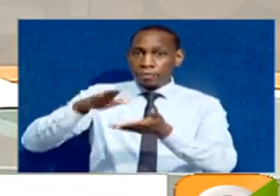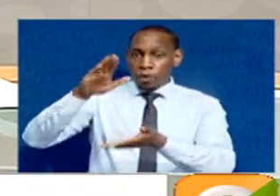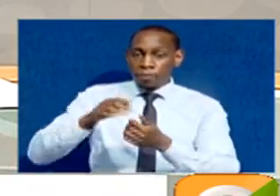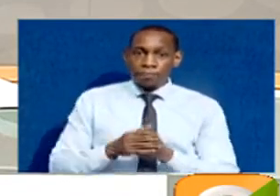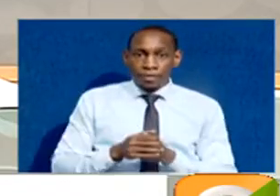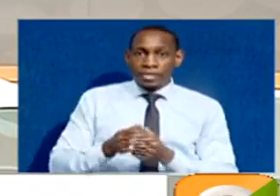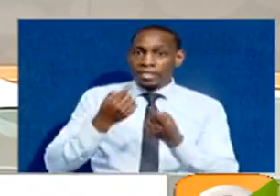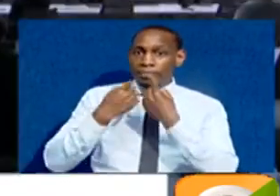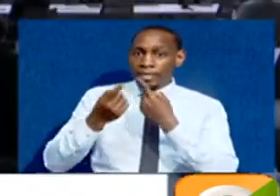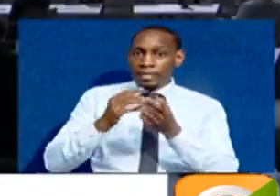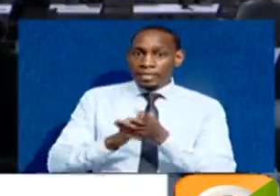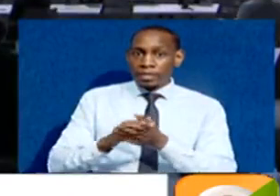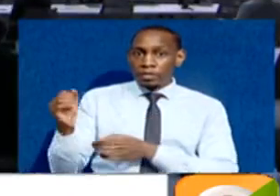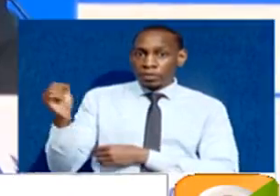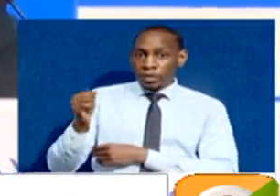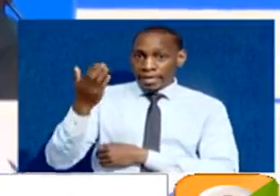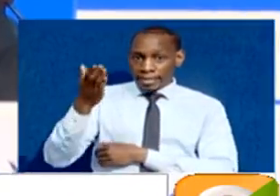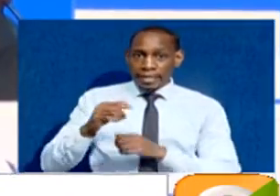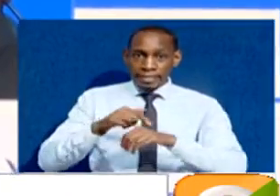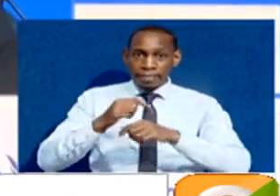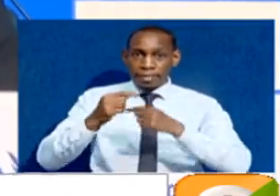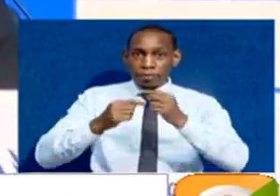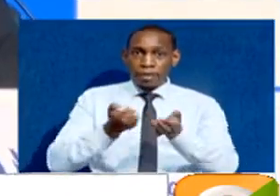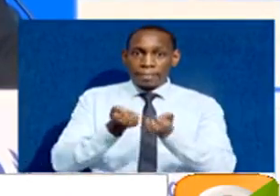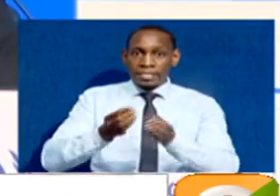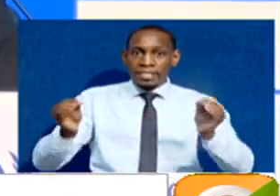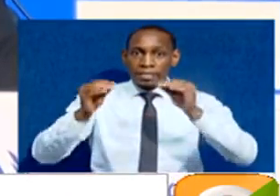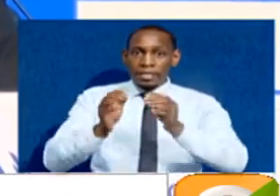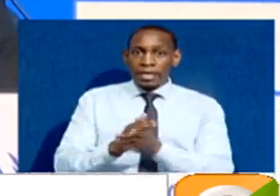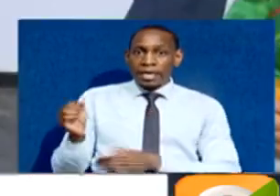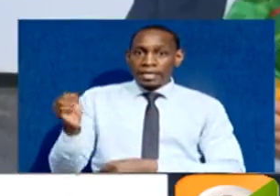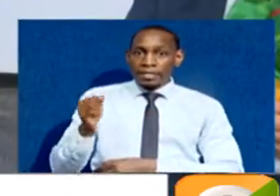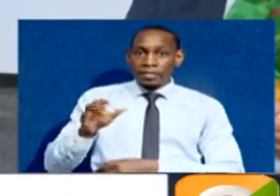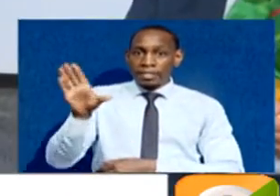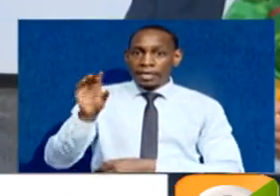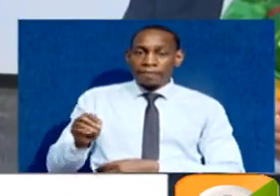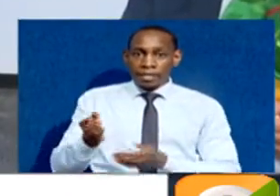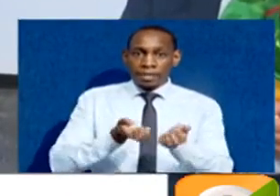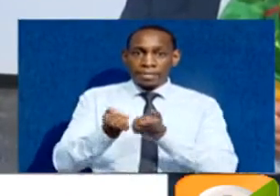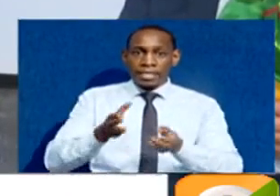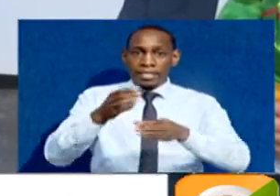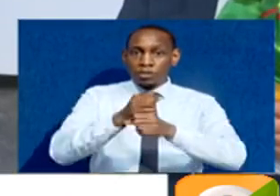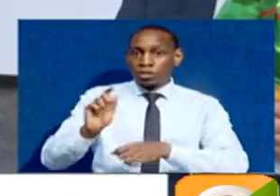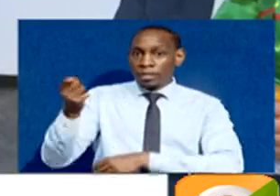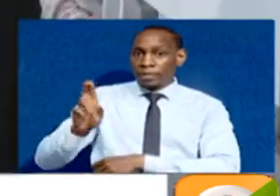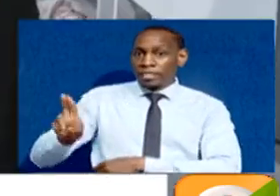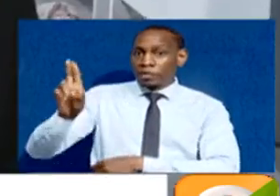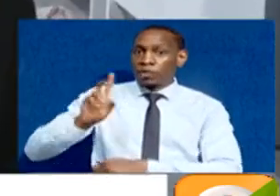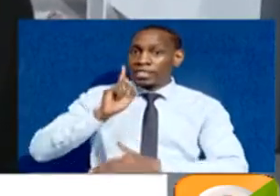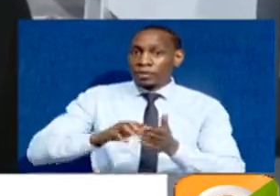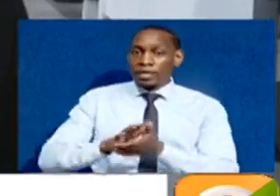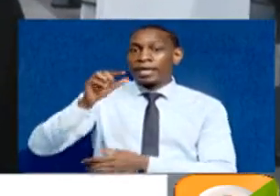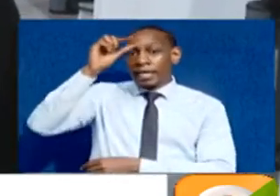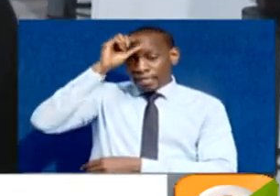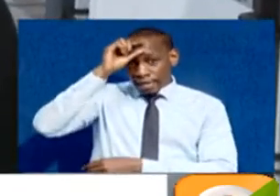country. Now, speaking in Edinburgh in Scotland during the business meeting with Scottish African Business Association, President Kenyatta said